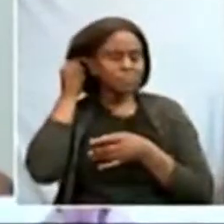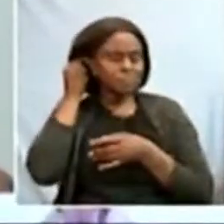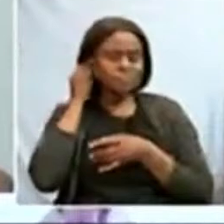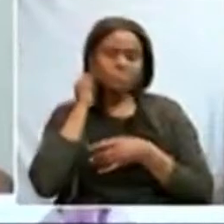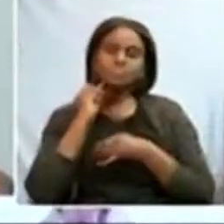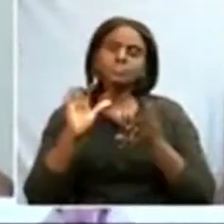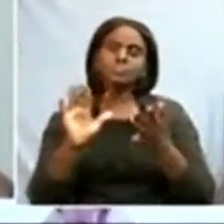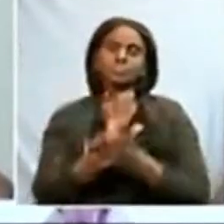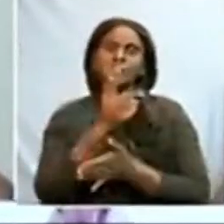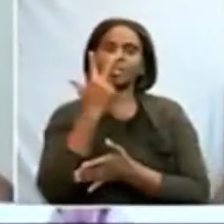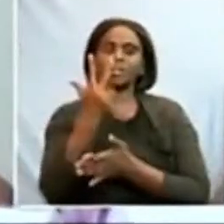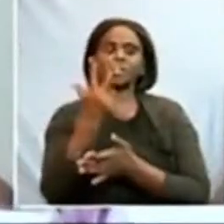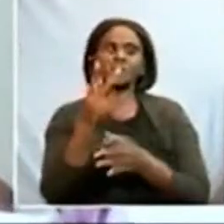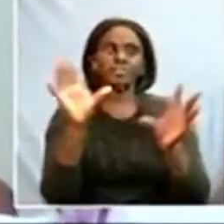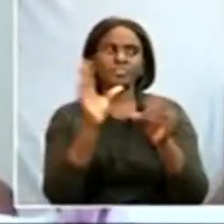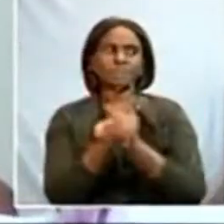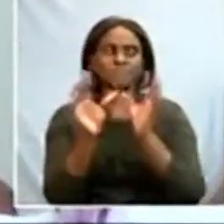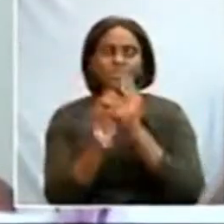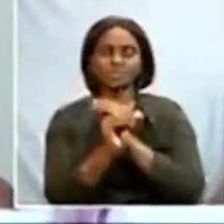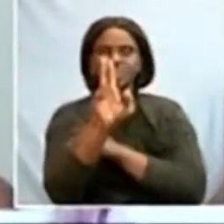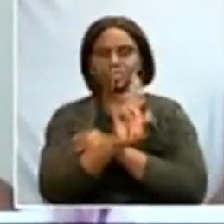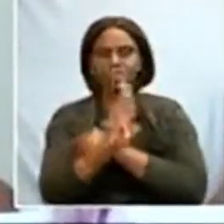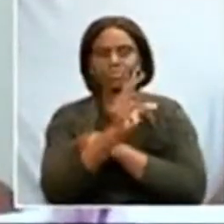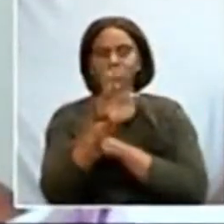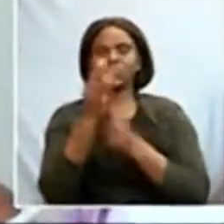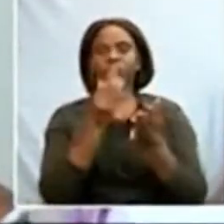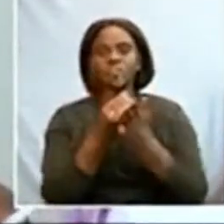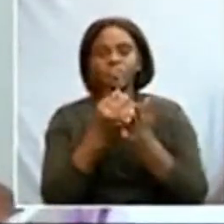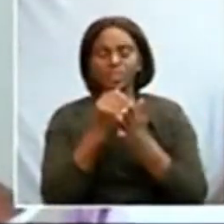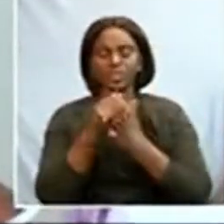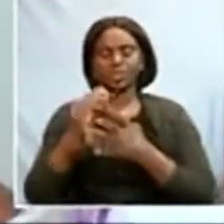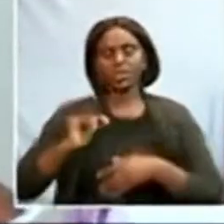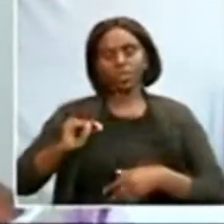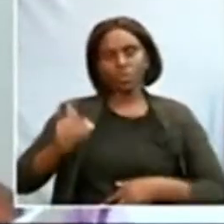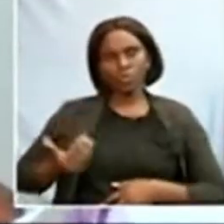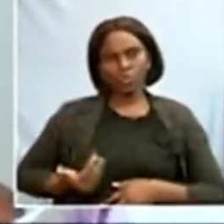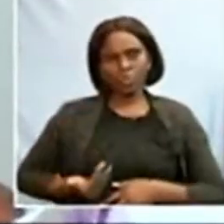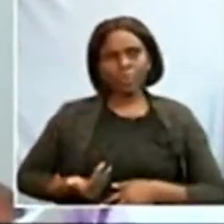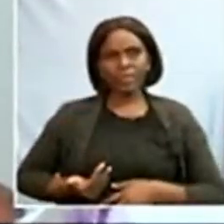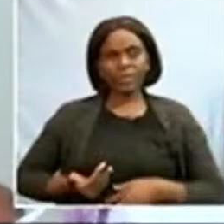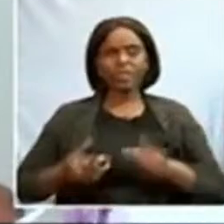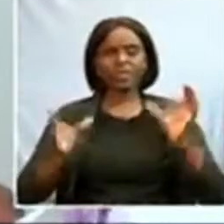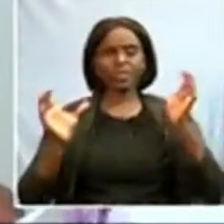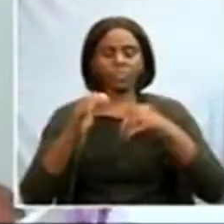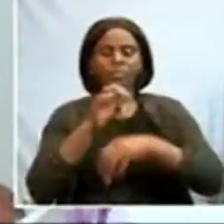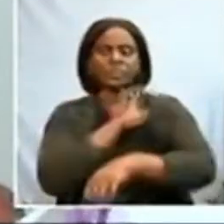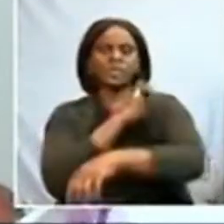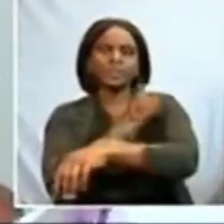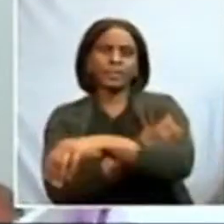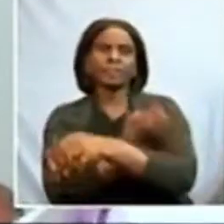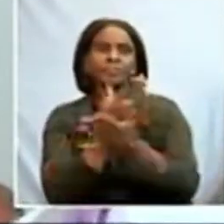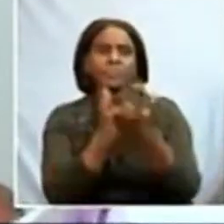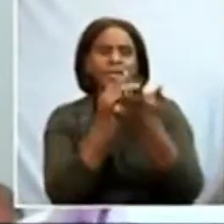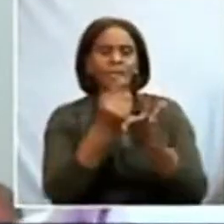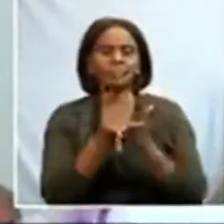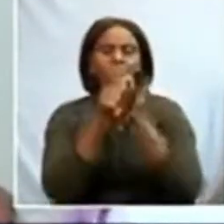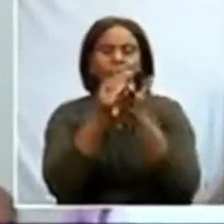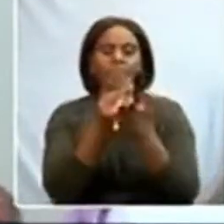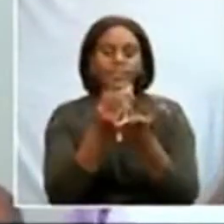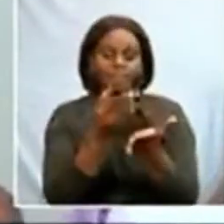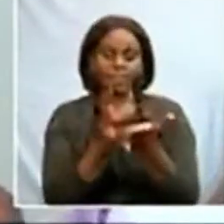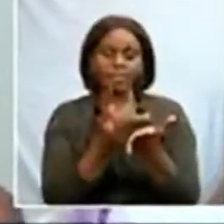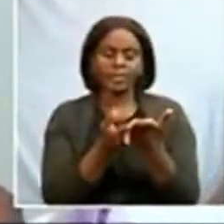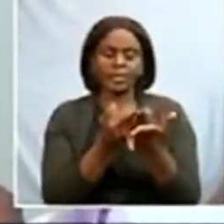3, misappropriation of funds, that is women and community empowerment grants.